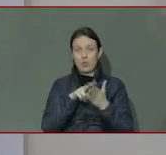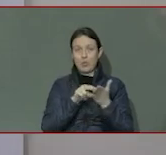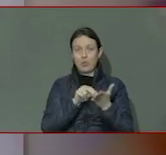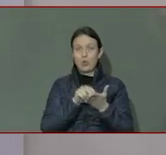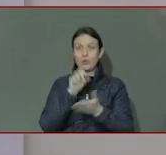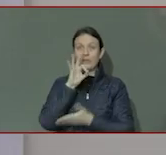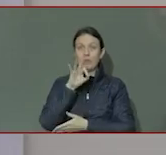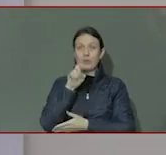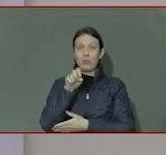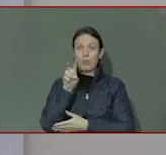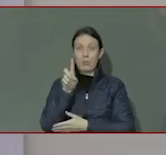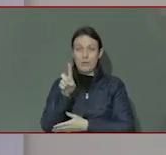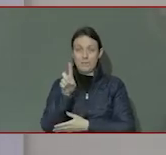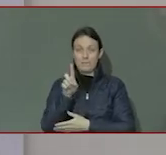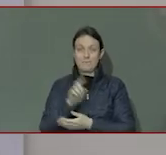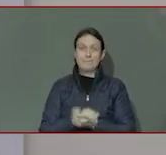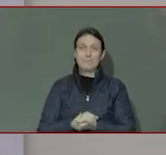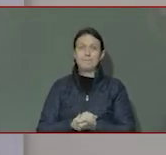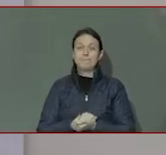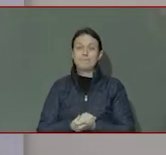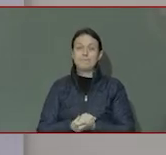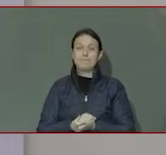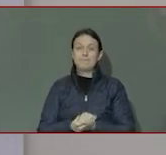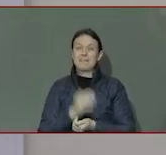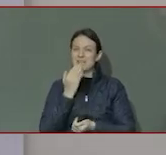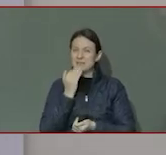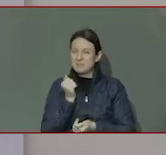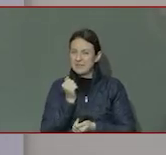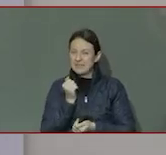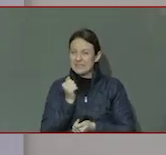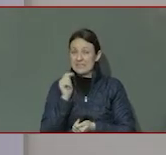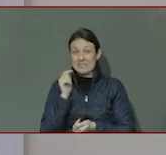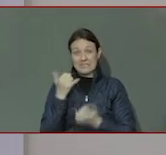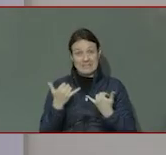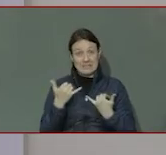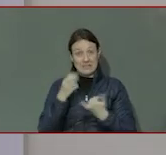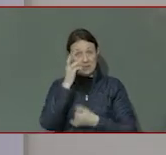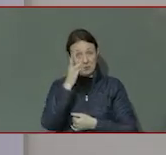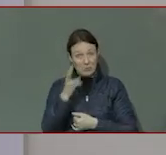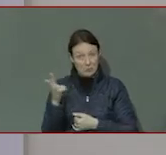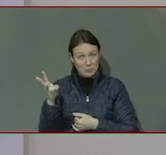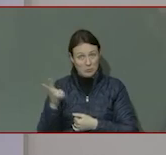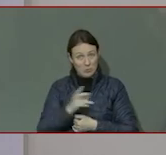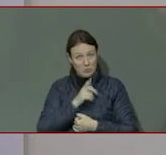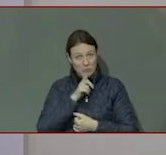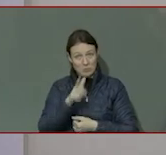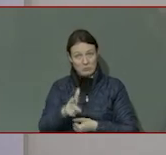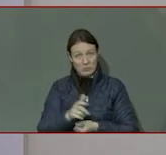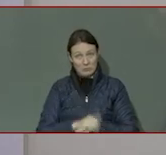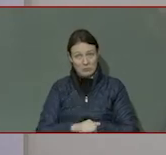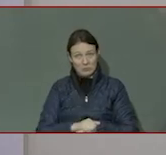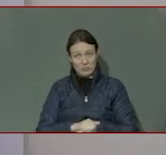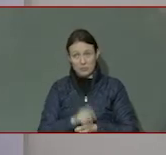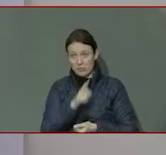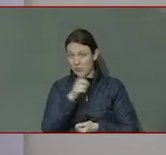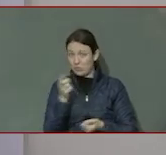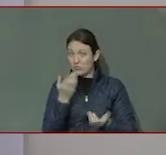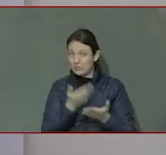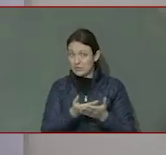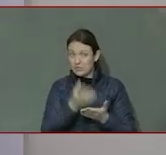3.1. Now people, please, I'm giving you this warning. And you can write it